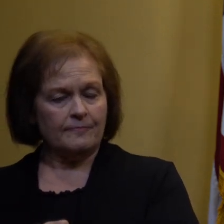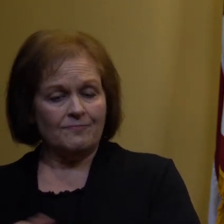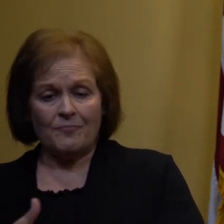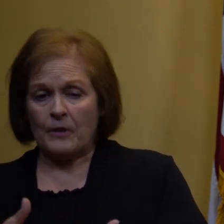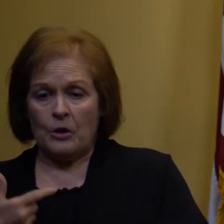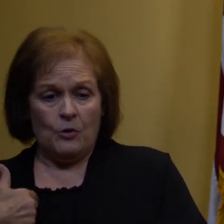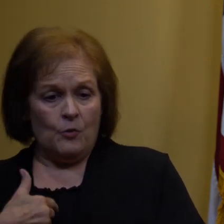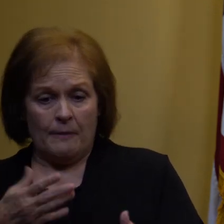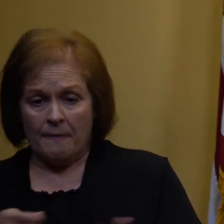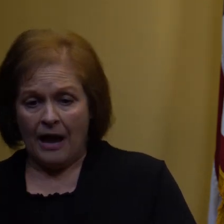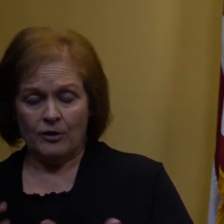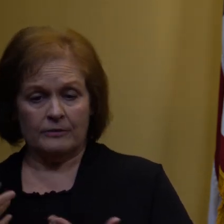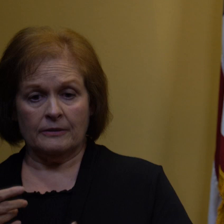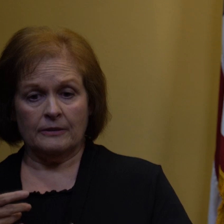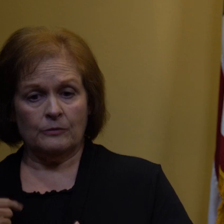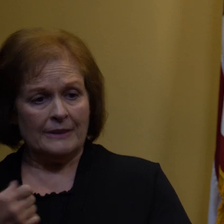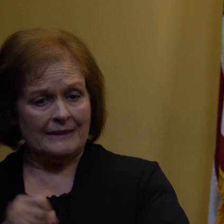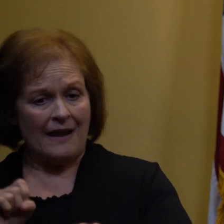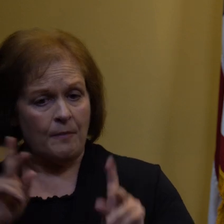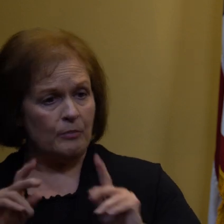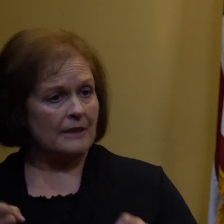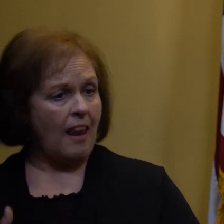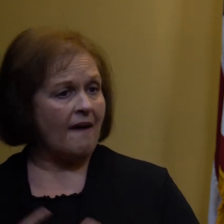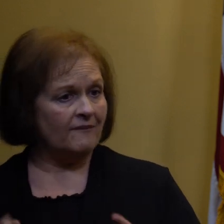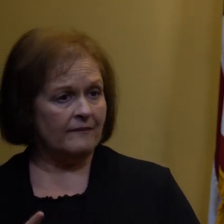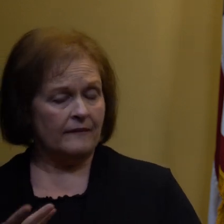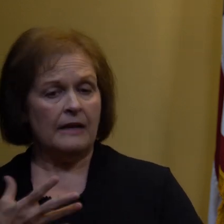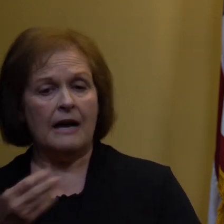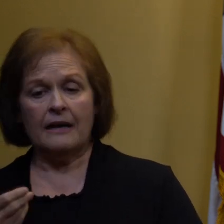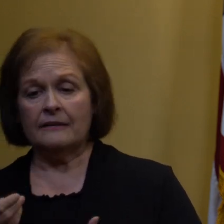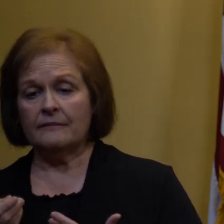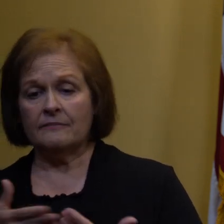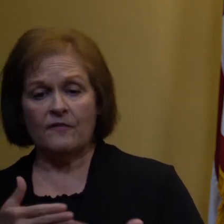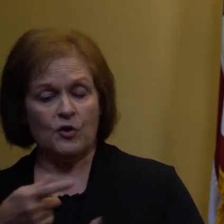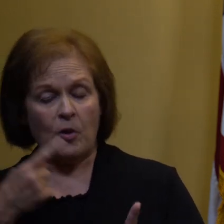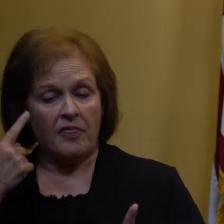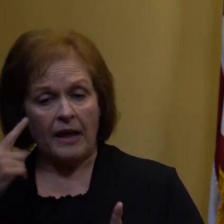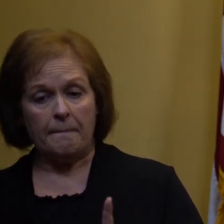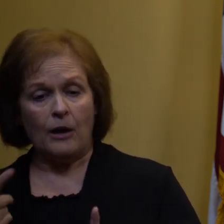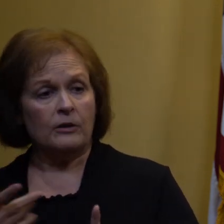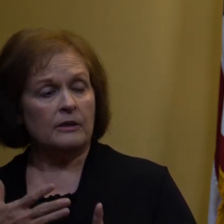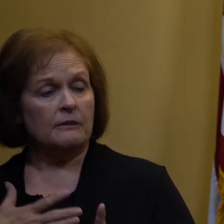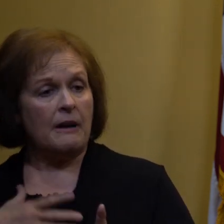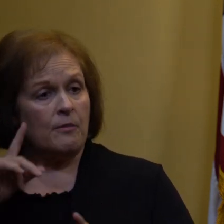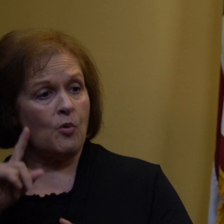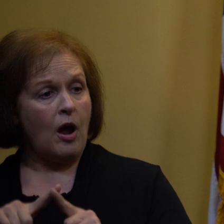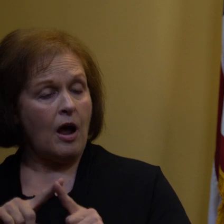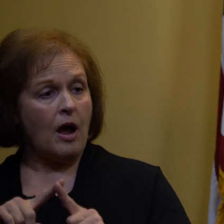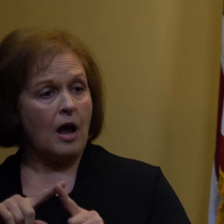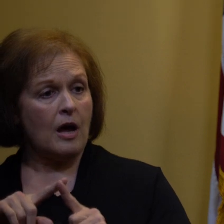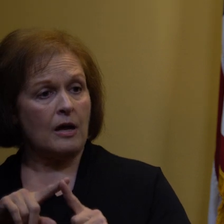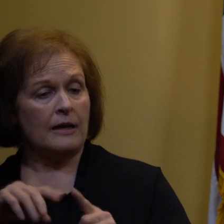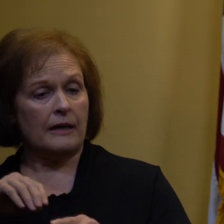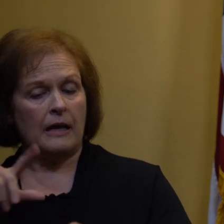even preparing and saving lives while we're doing it. And so, and even when you think about my brother Lumumba